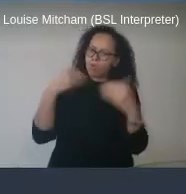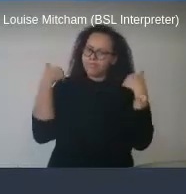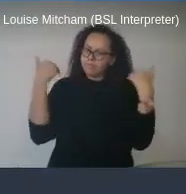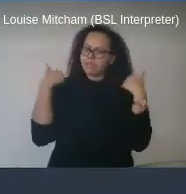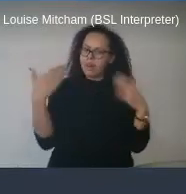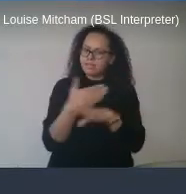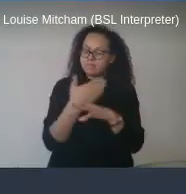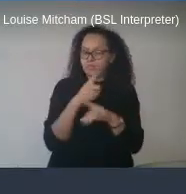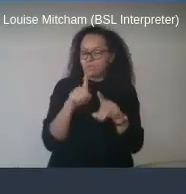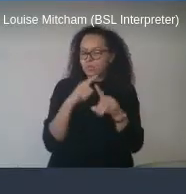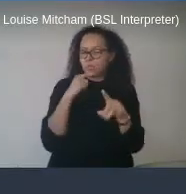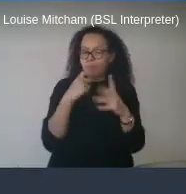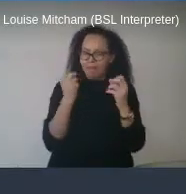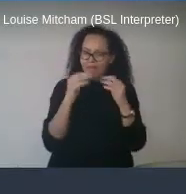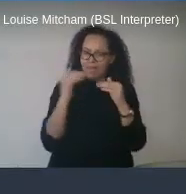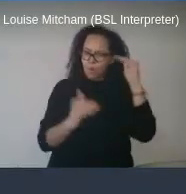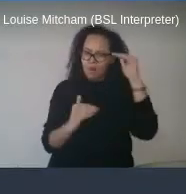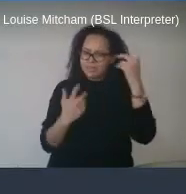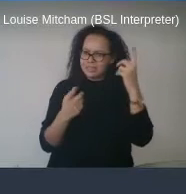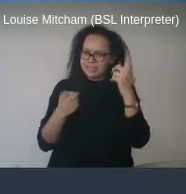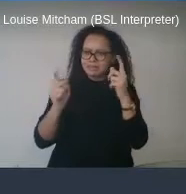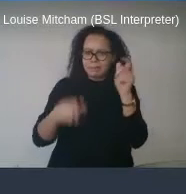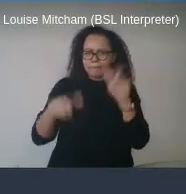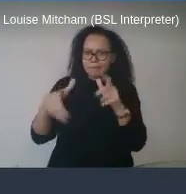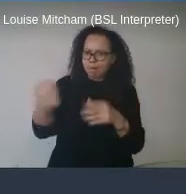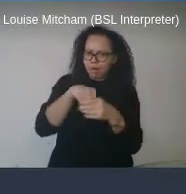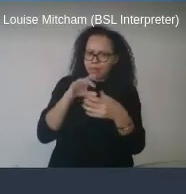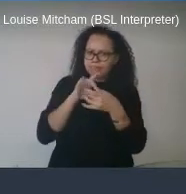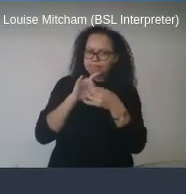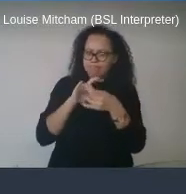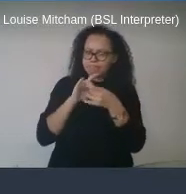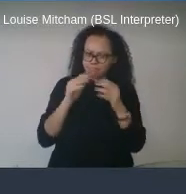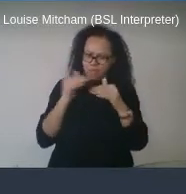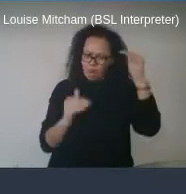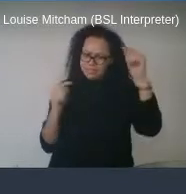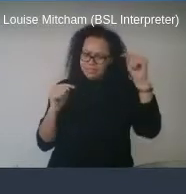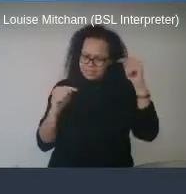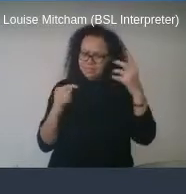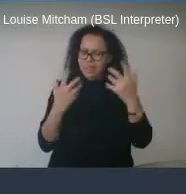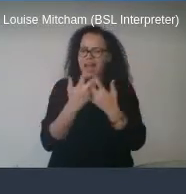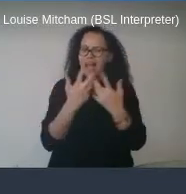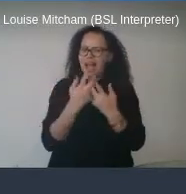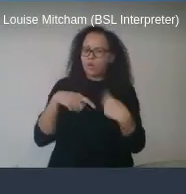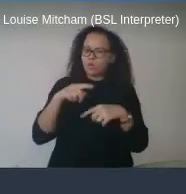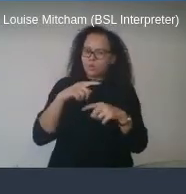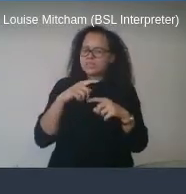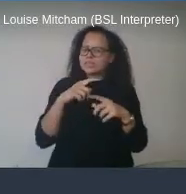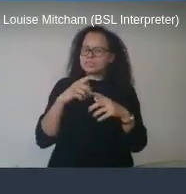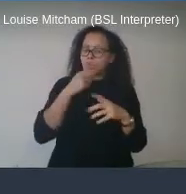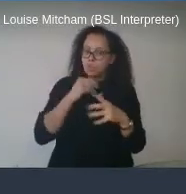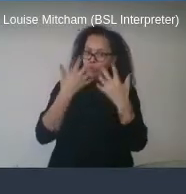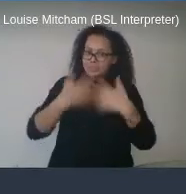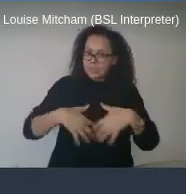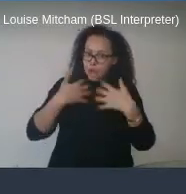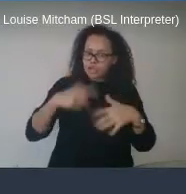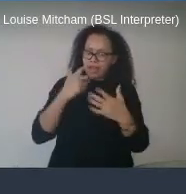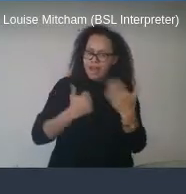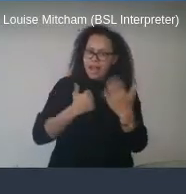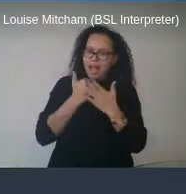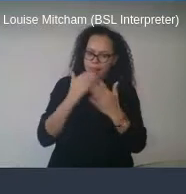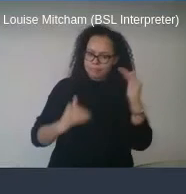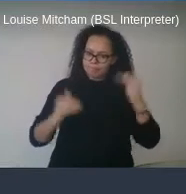inequalities in participation. Key point that is around how do we embrace, adopt, foster technology that can help us, that can